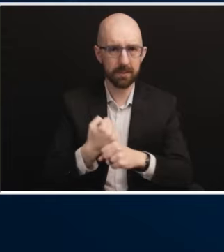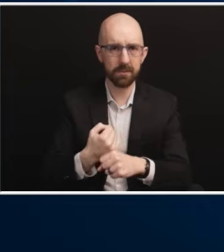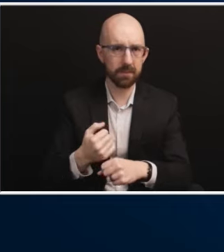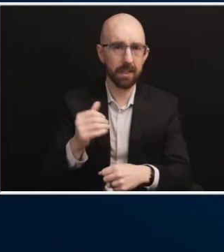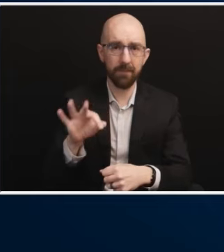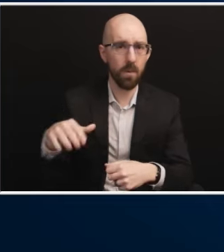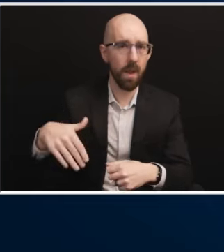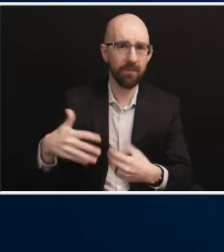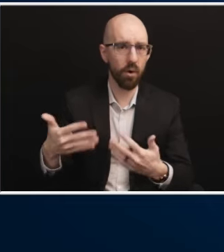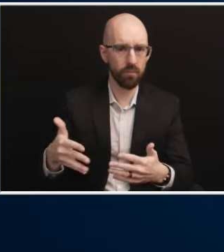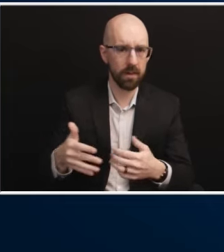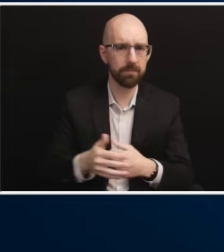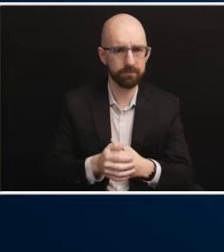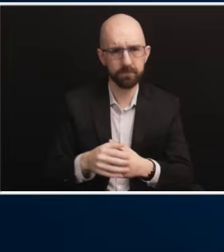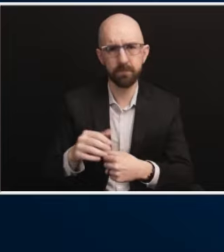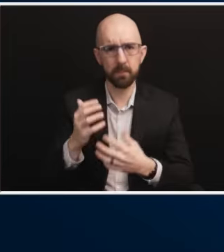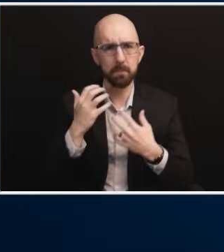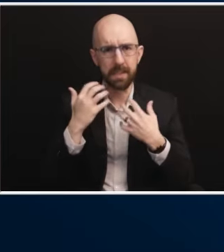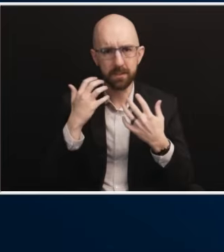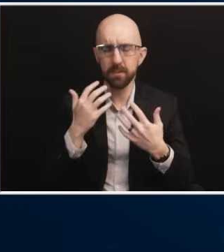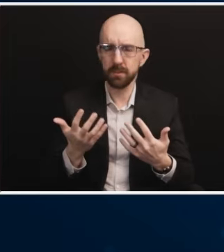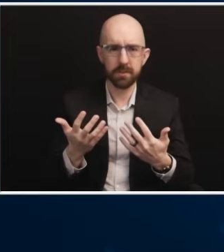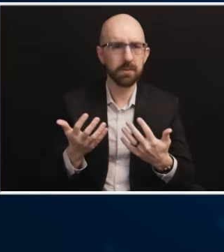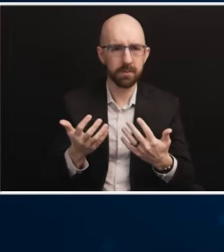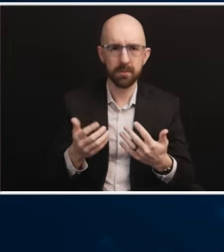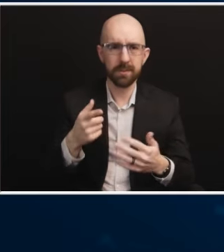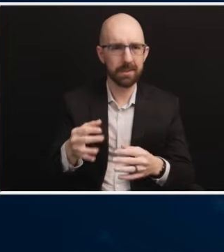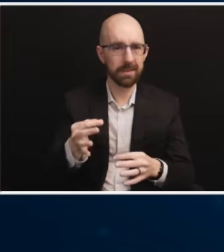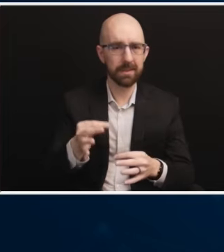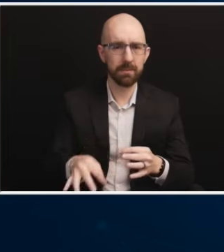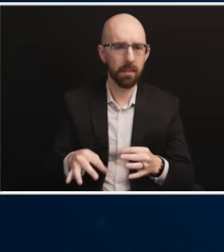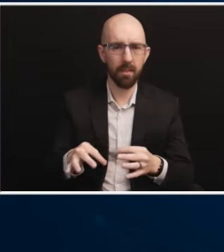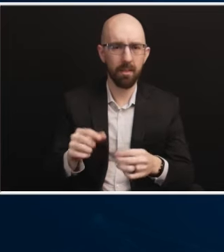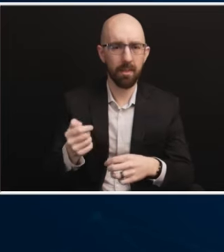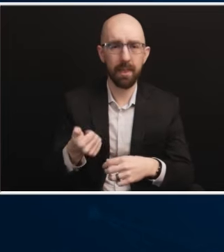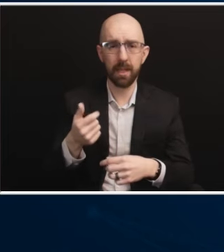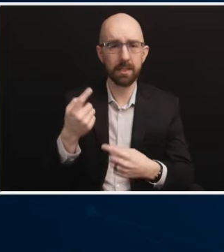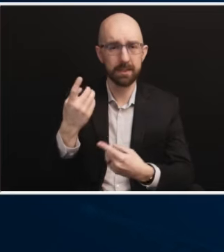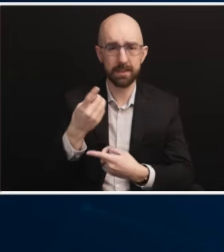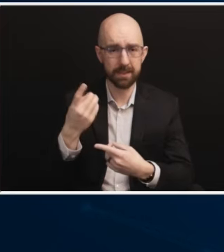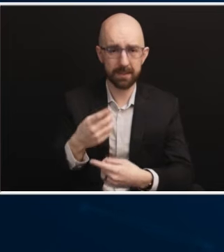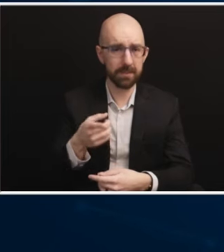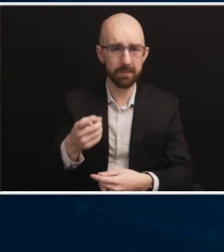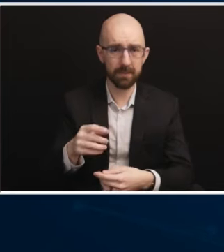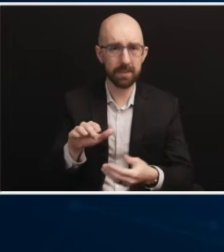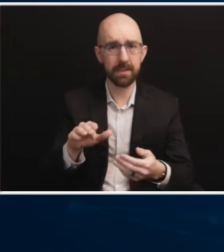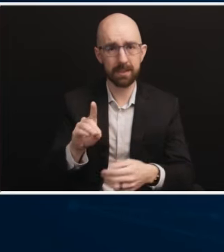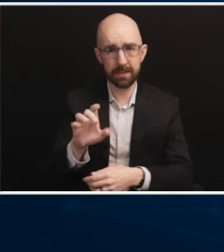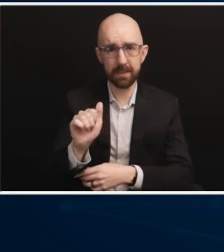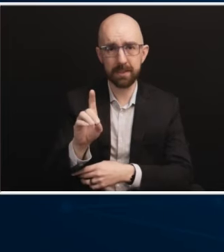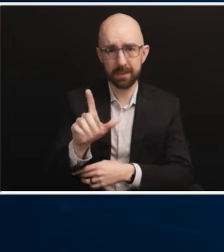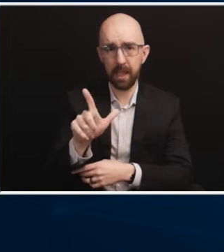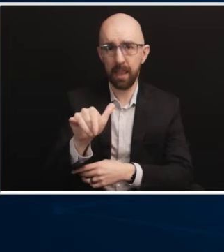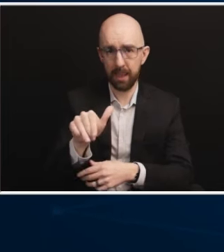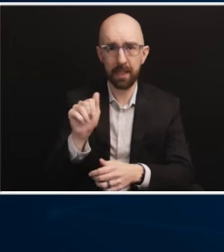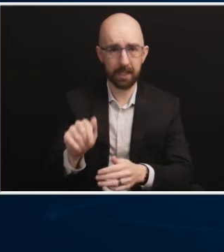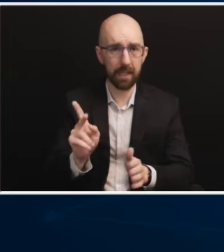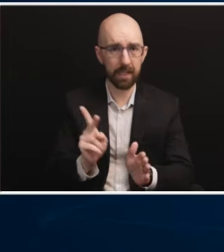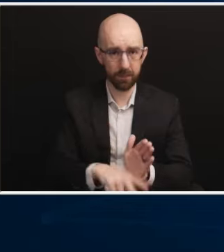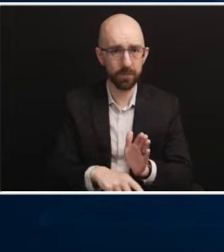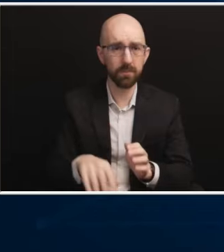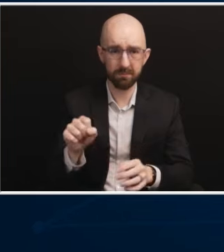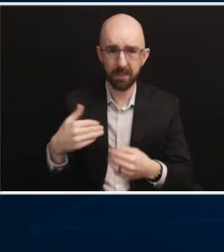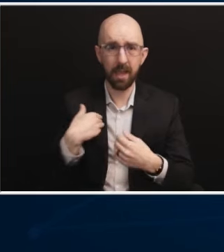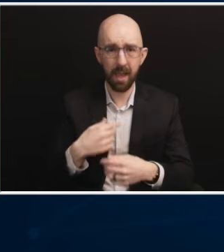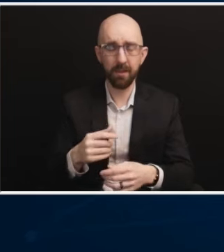Yeah, measles, it started just a simple little disease, but it is deadly. It is deadly. Yeah, you can have acute effects, but you can also